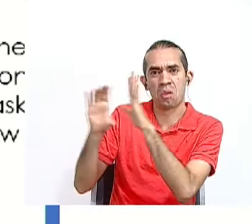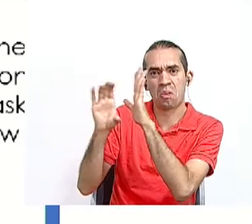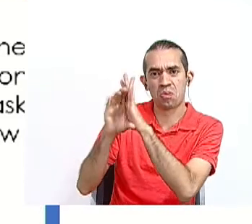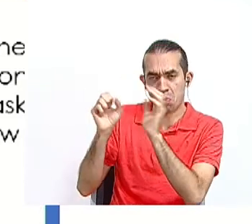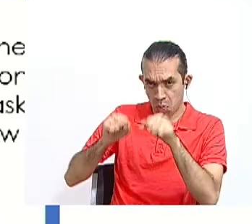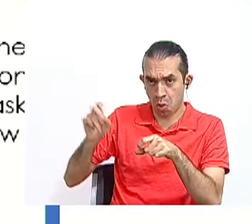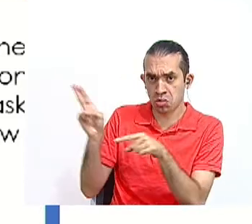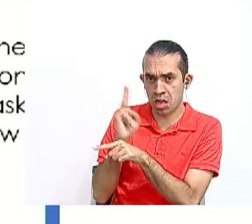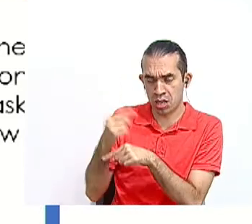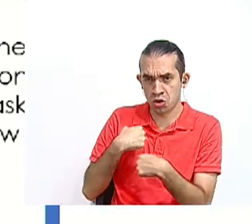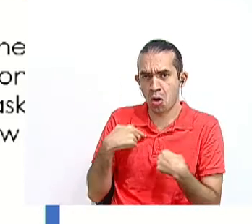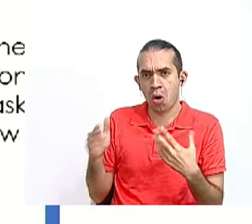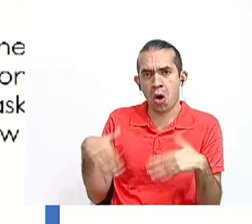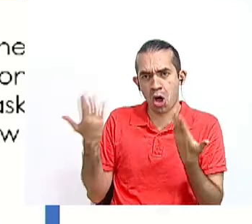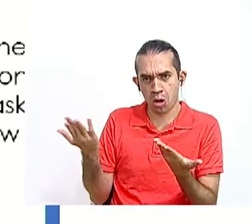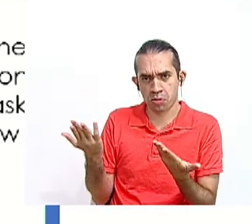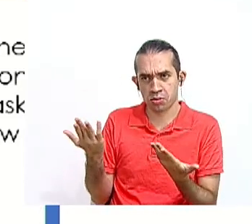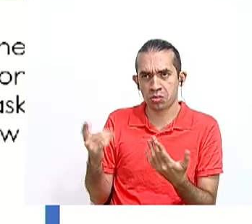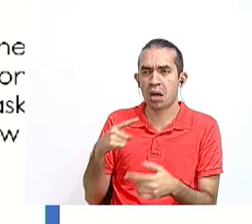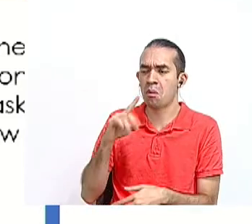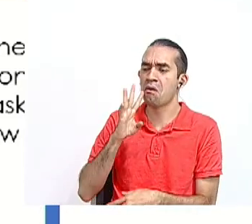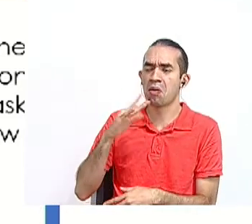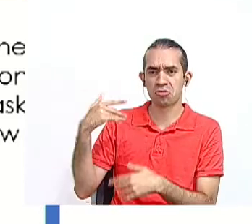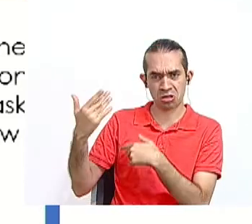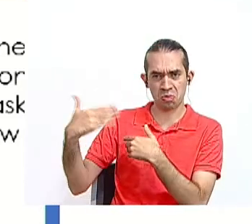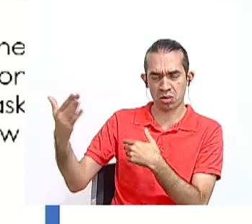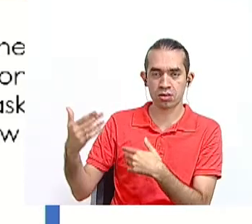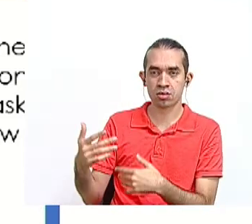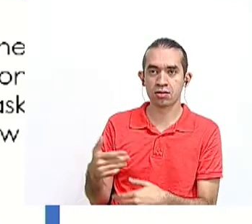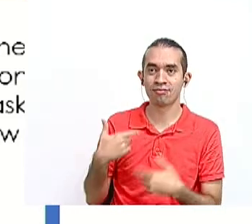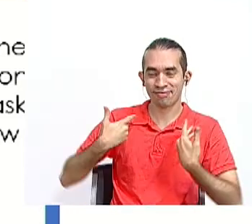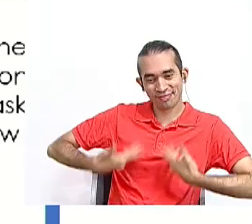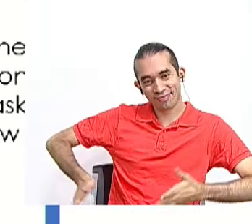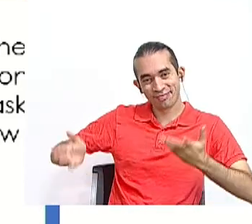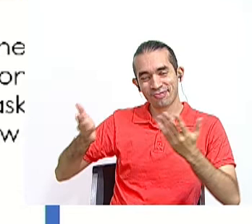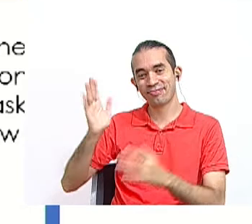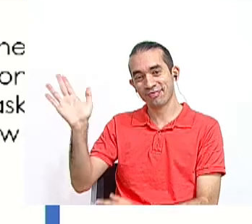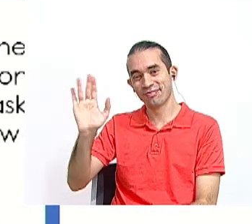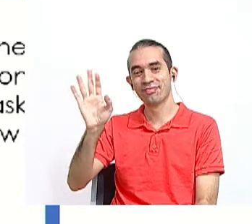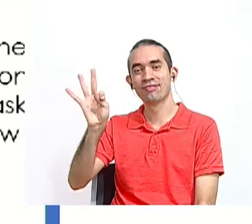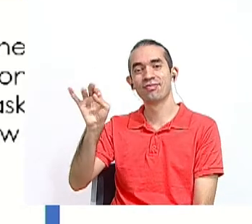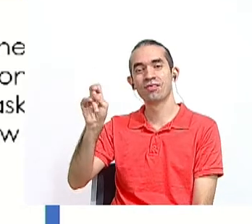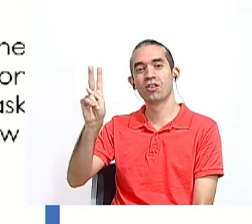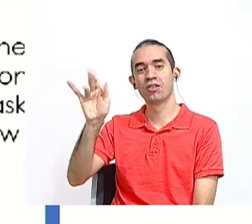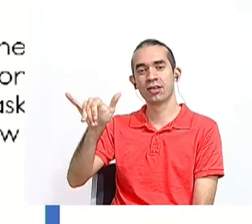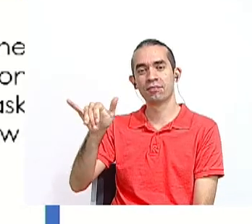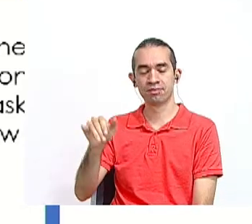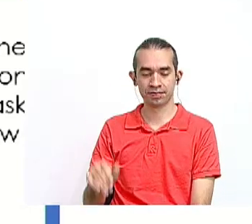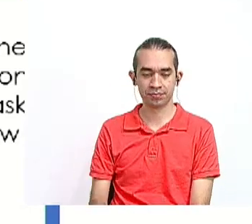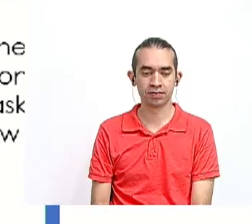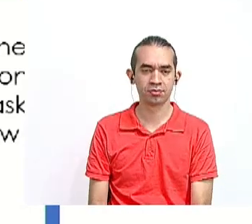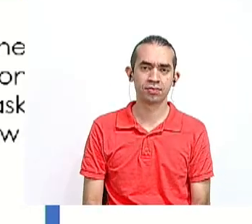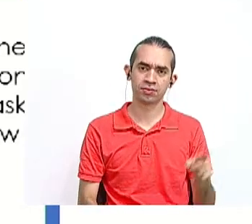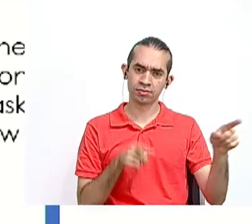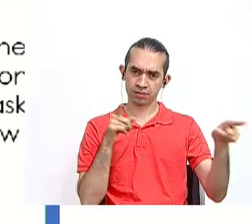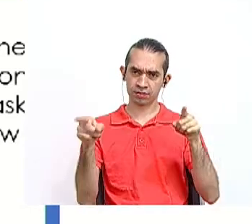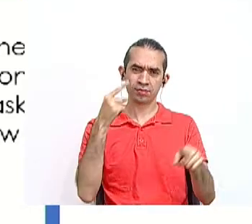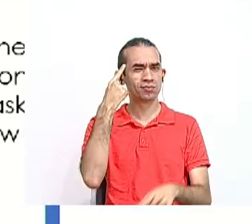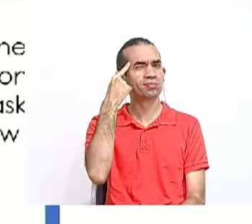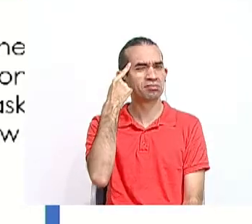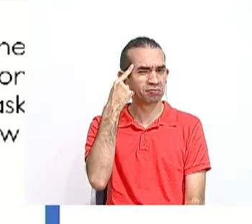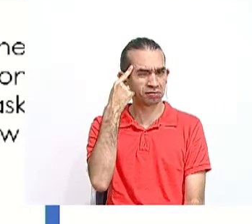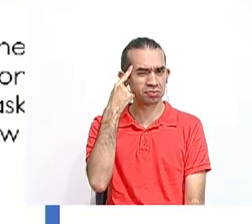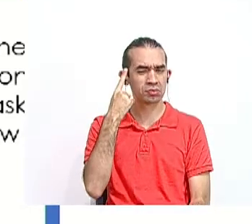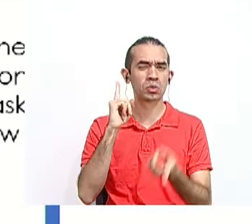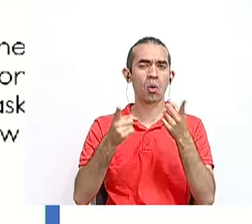use it? Talk to you soon. Best, Tony." So my question to you is, start thinking,